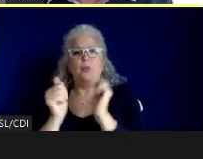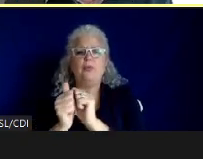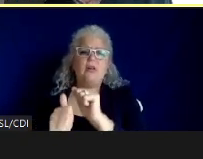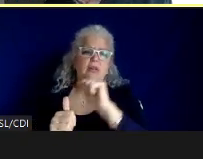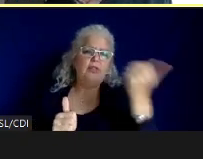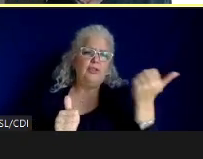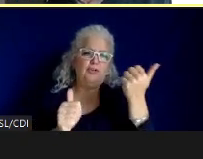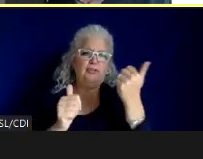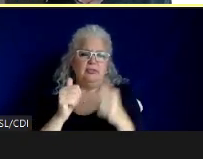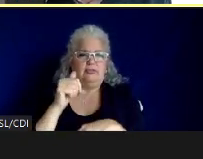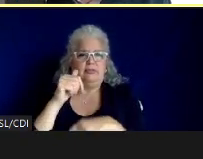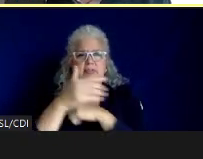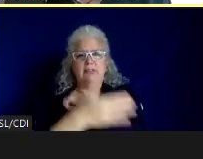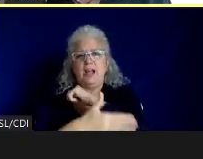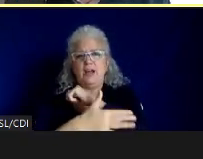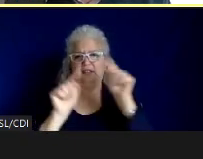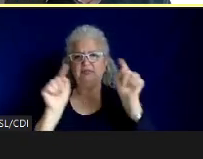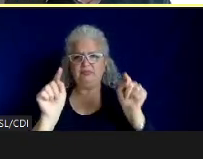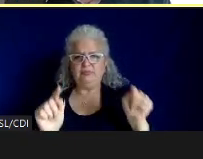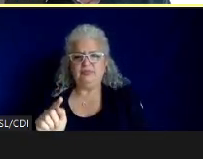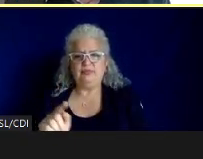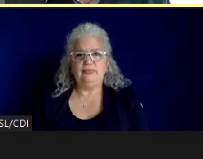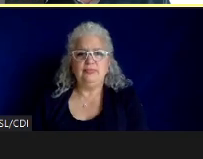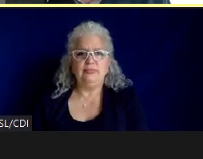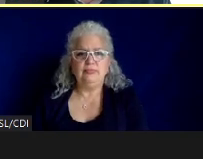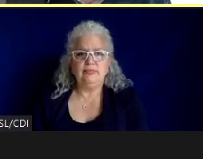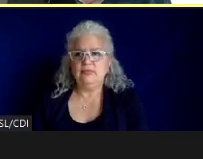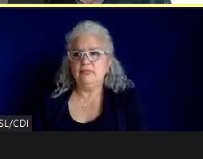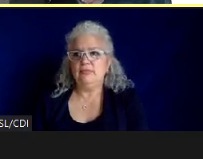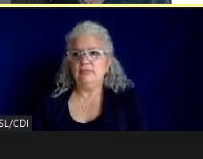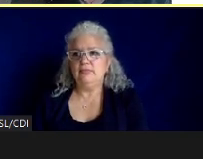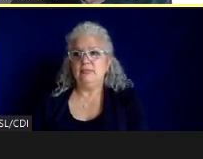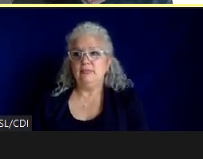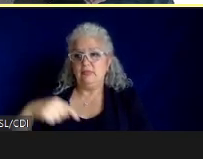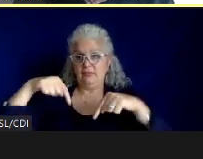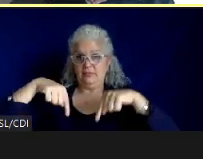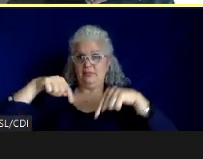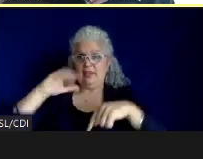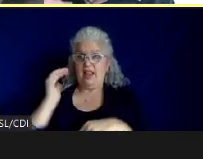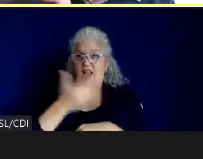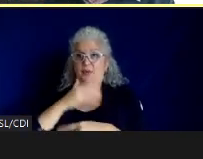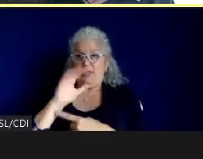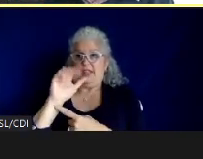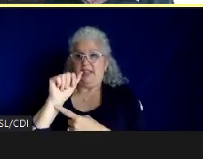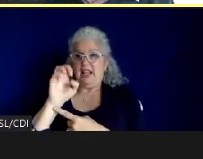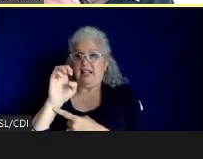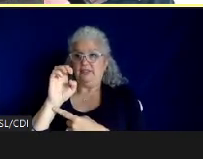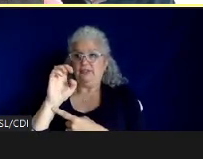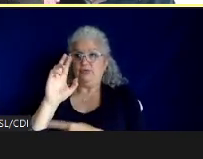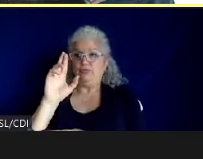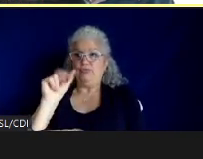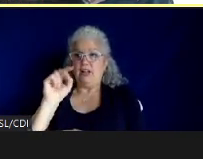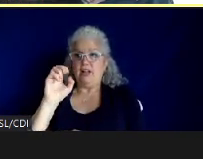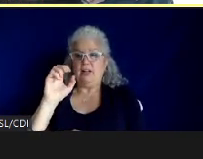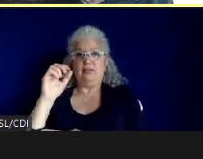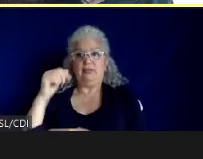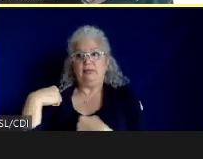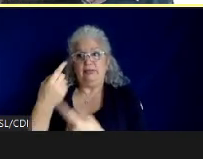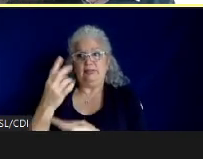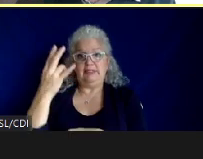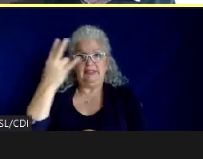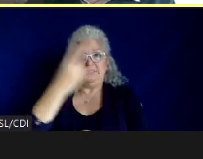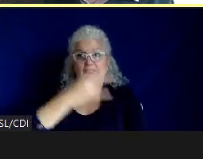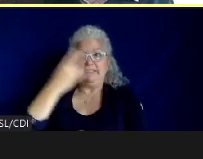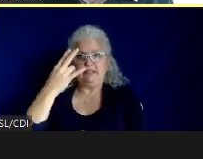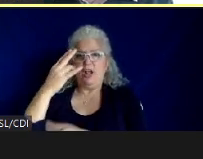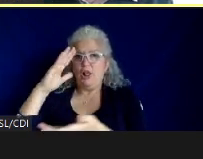rate. There's an interesting phenomenon there. If you look at the graphic on the left, you see that there's an increase in cases through December, and then